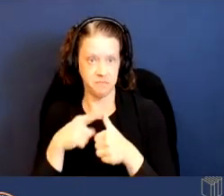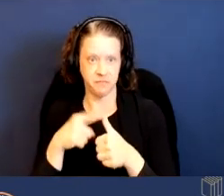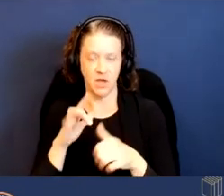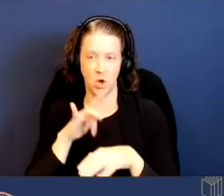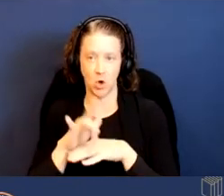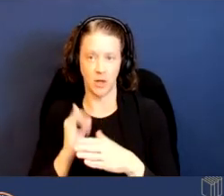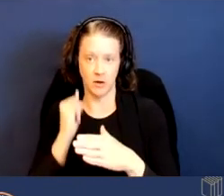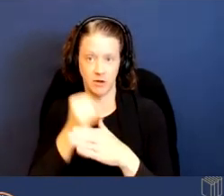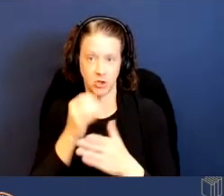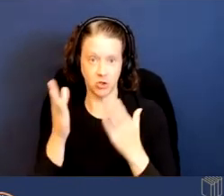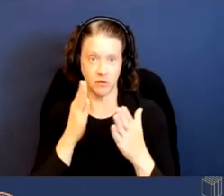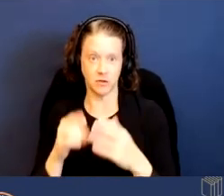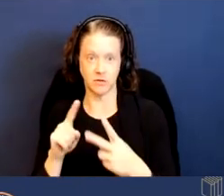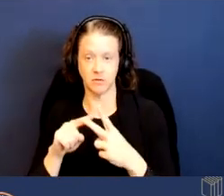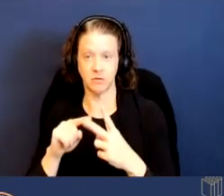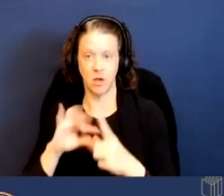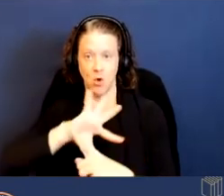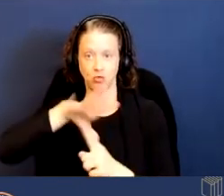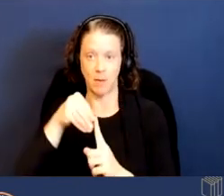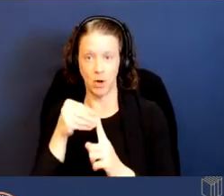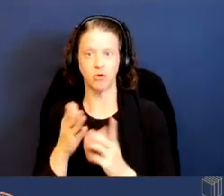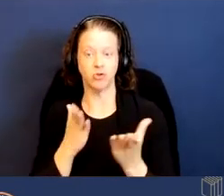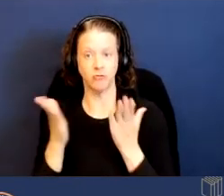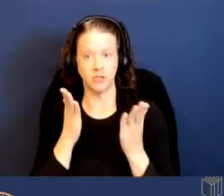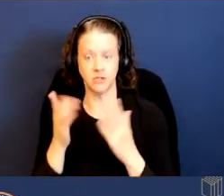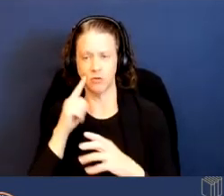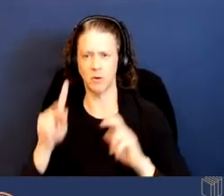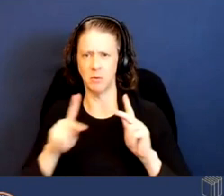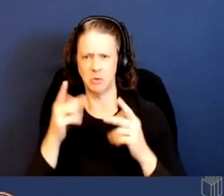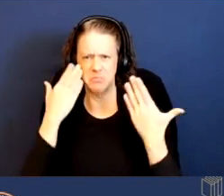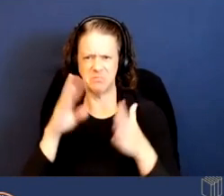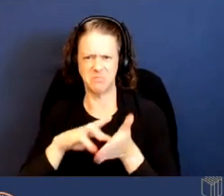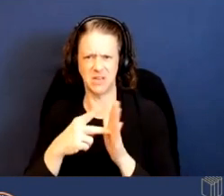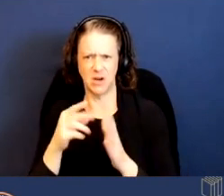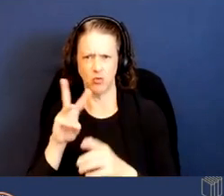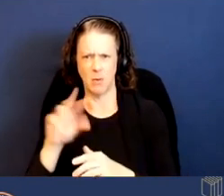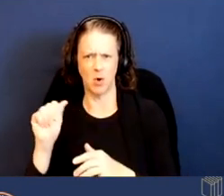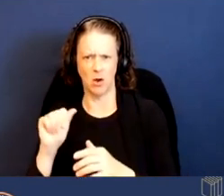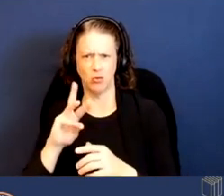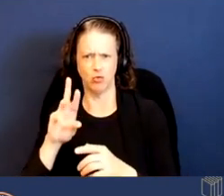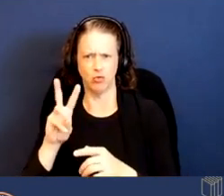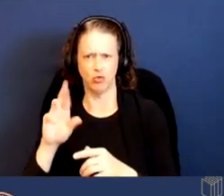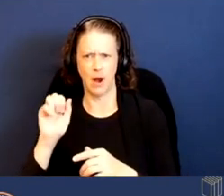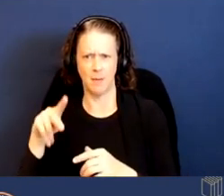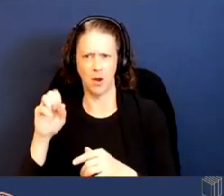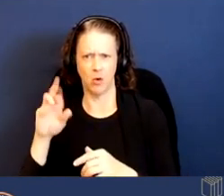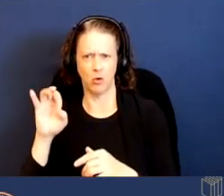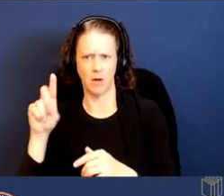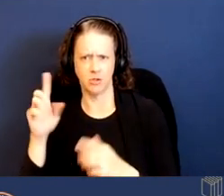services, wraparound services. And so for anybody who's not familiar with that term, wraparound, it's really just an